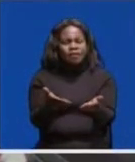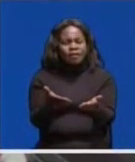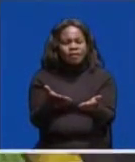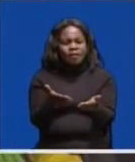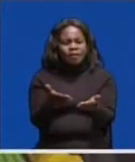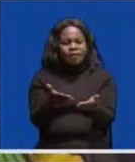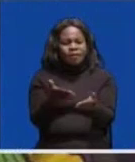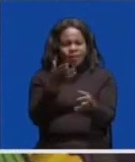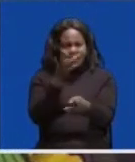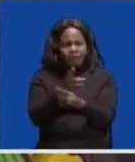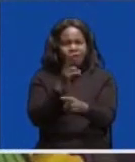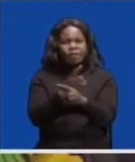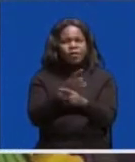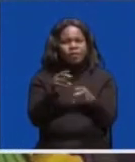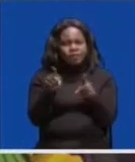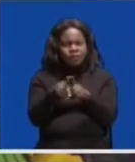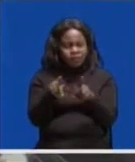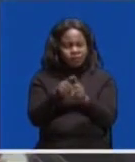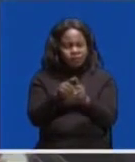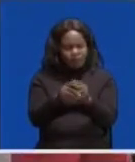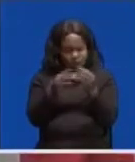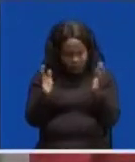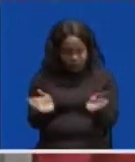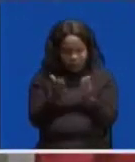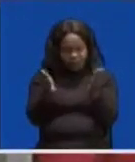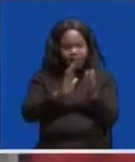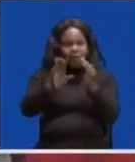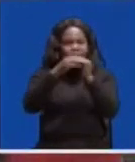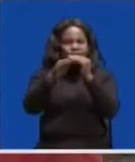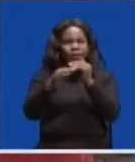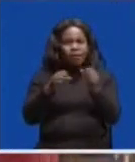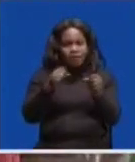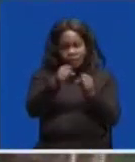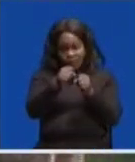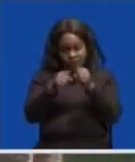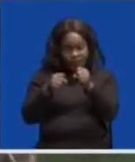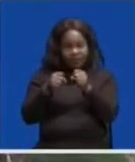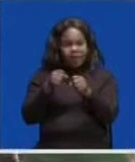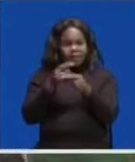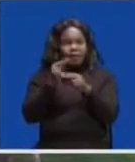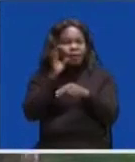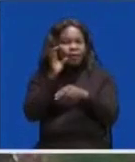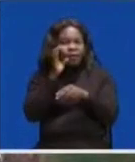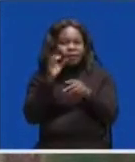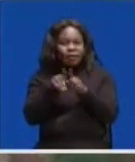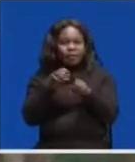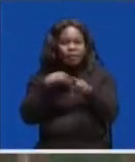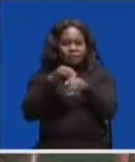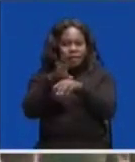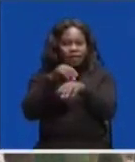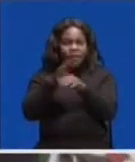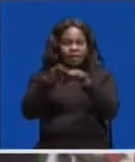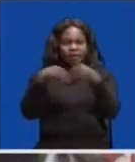life and uplifting their standards. And boxing icon Catherine Piri also has an advice to give to